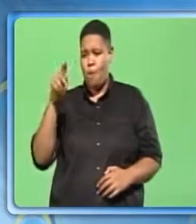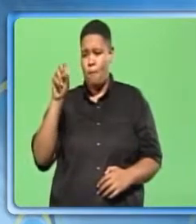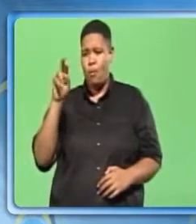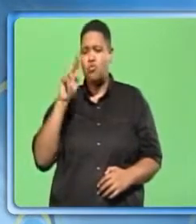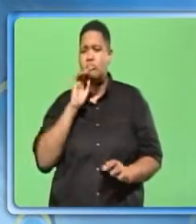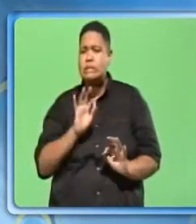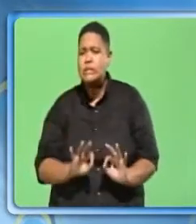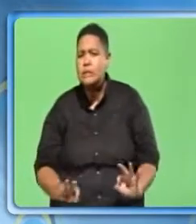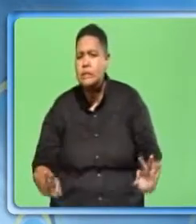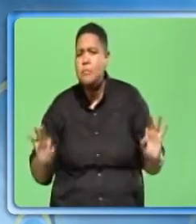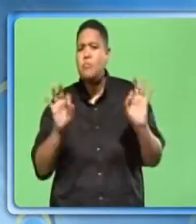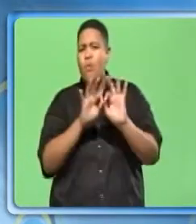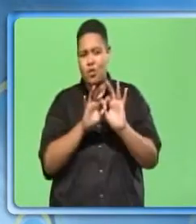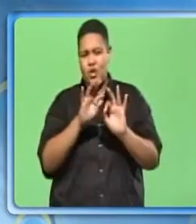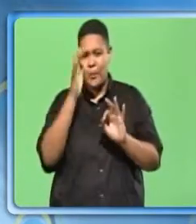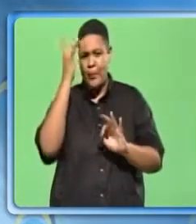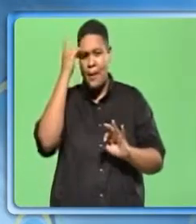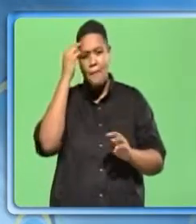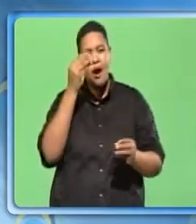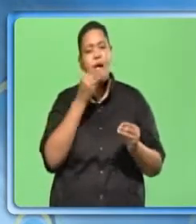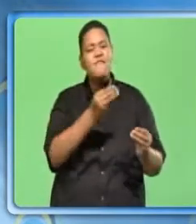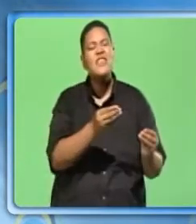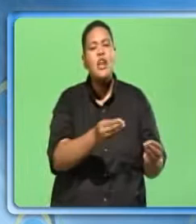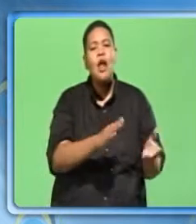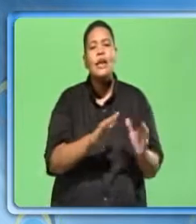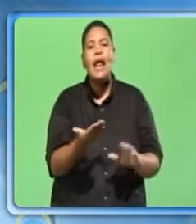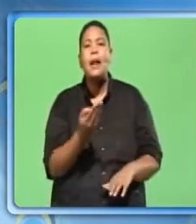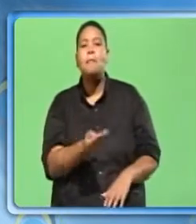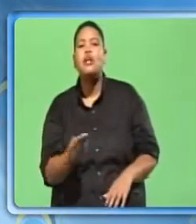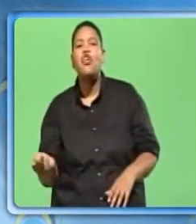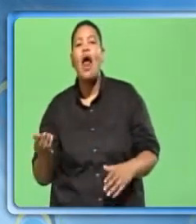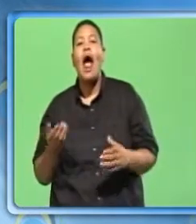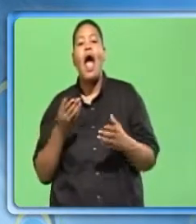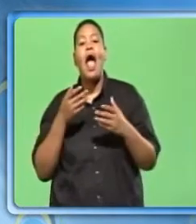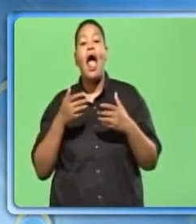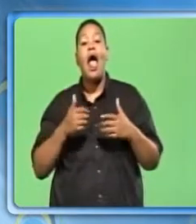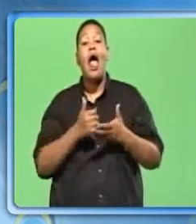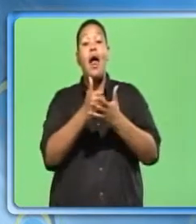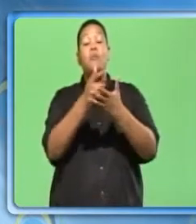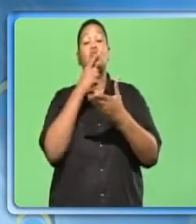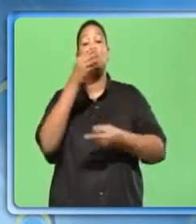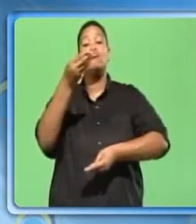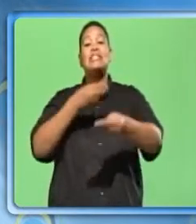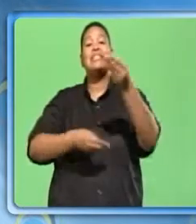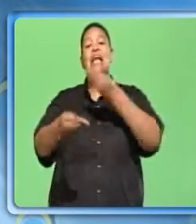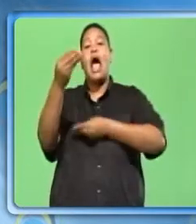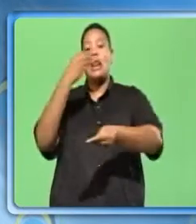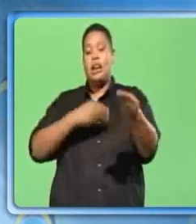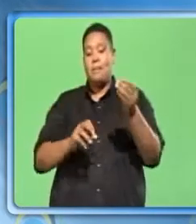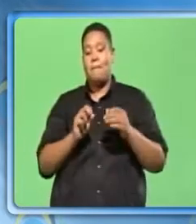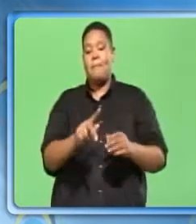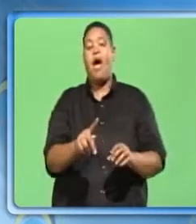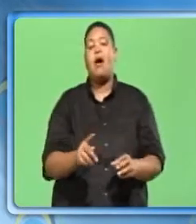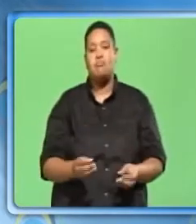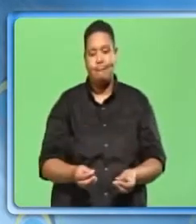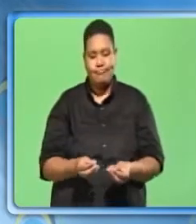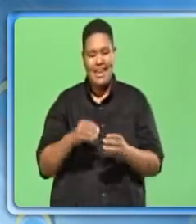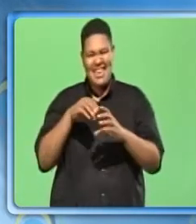cycle because they feed on dead material and help to recycle nutrients in the community.